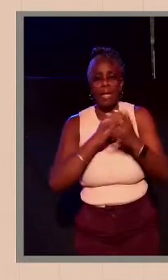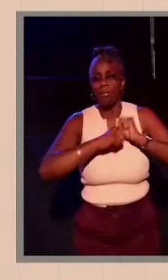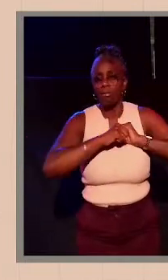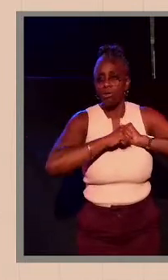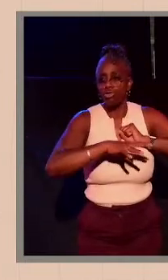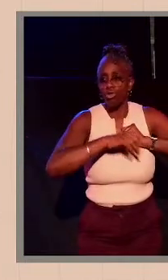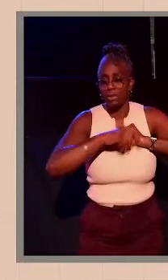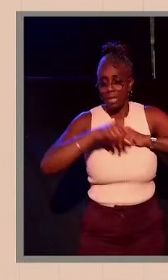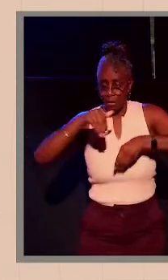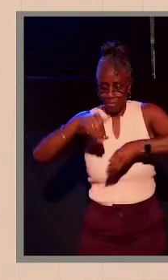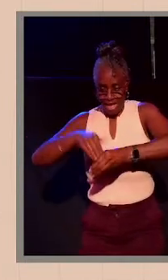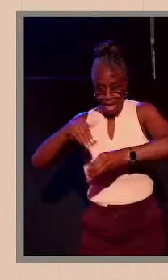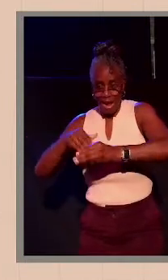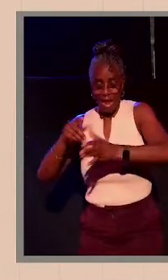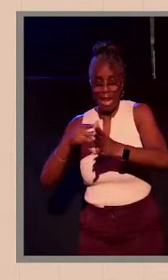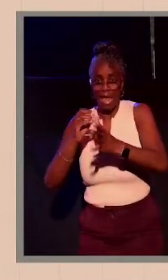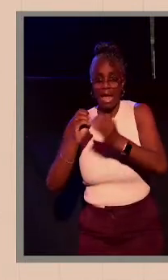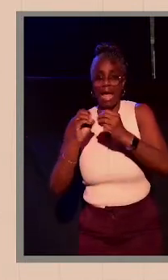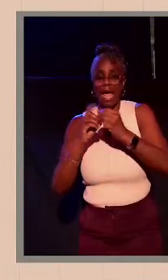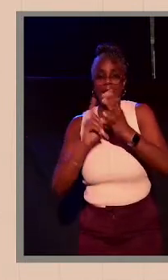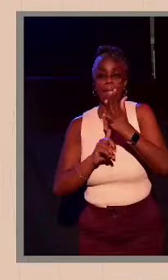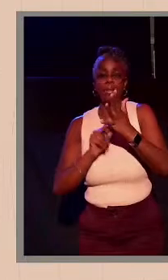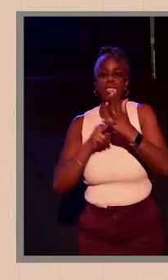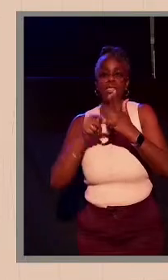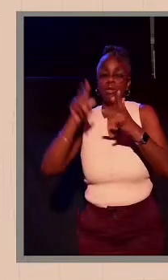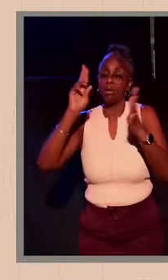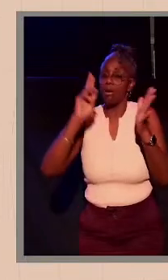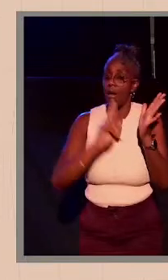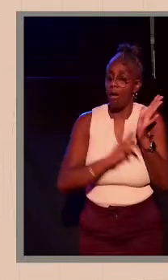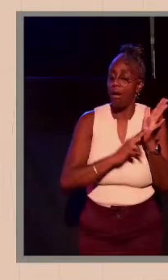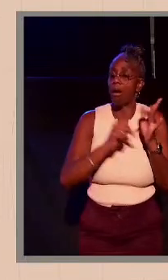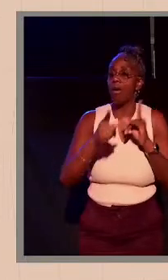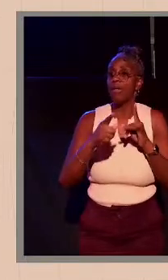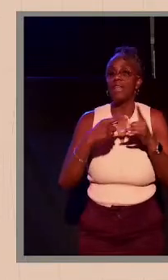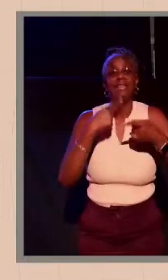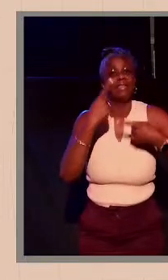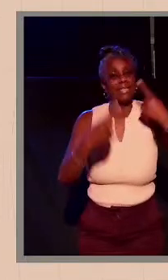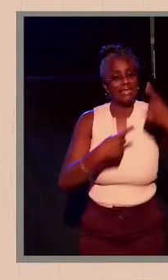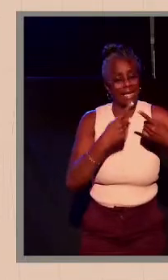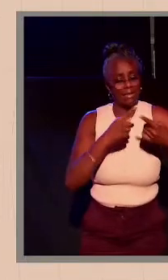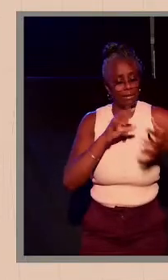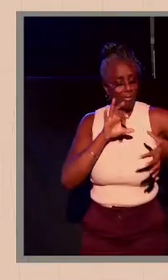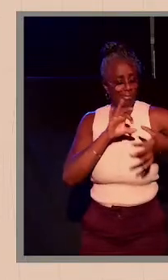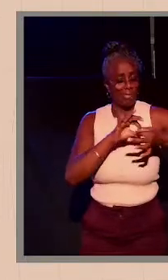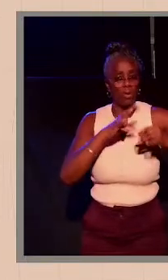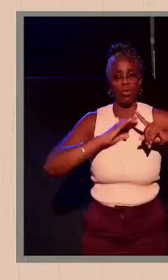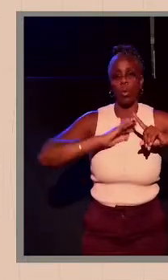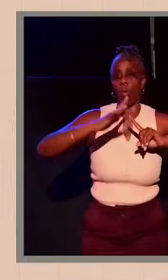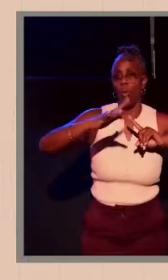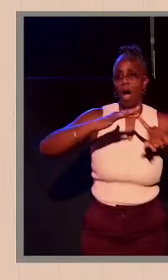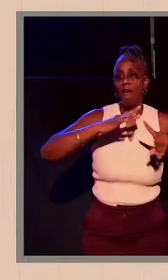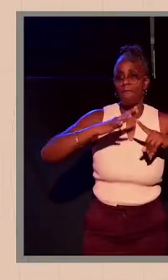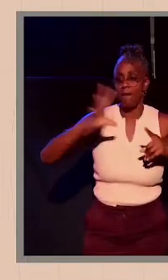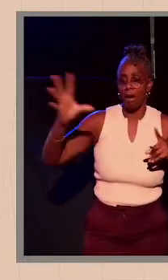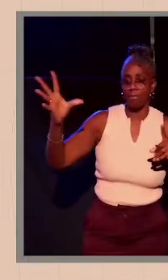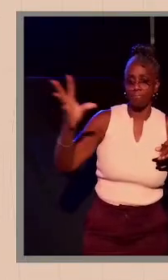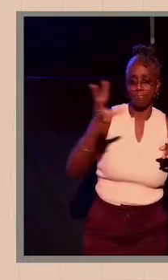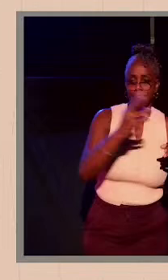in here, in Ableton, and the data is sent over Wi-Fi to this thing here, and it comes into here.